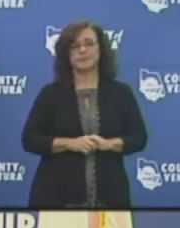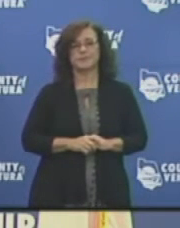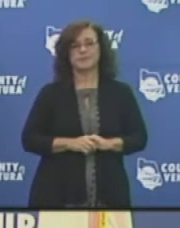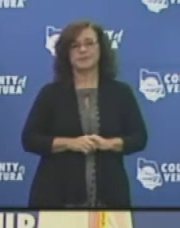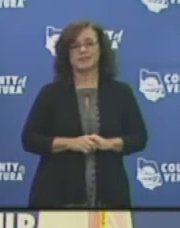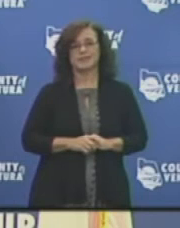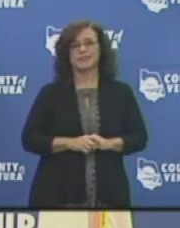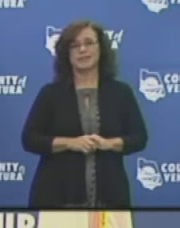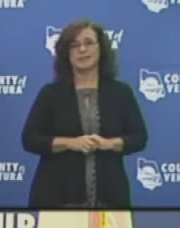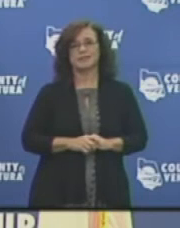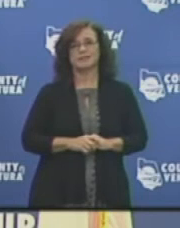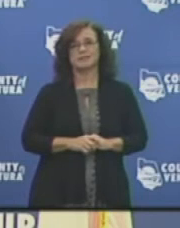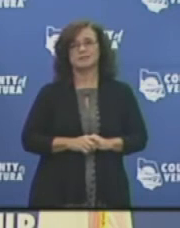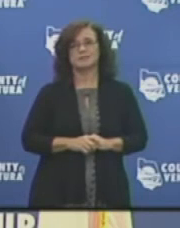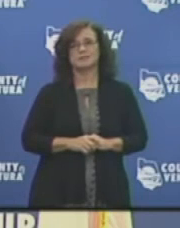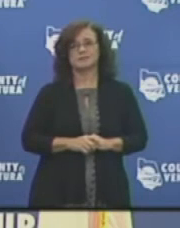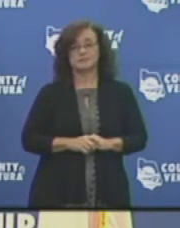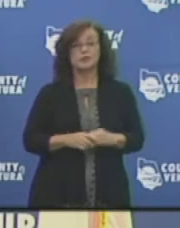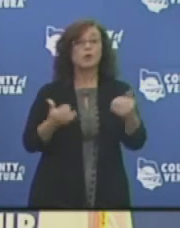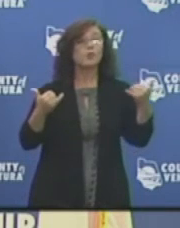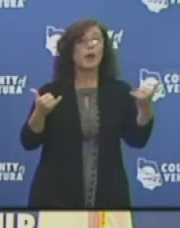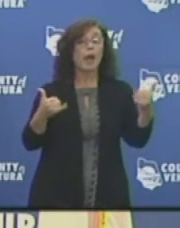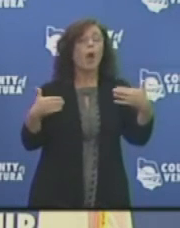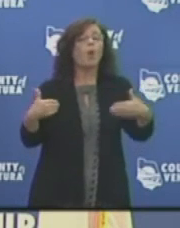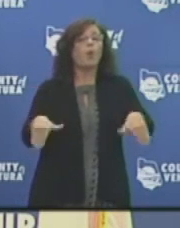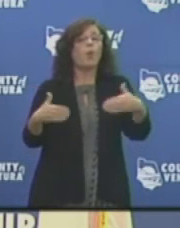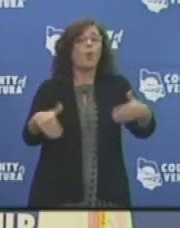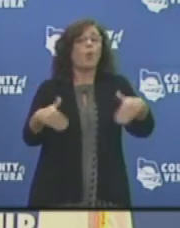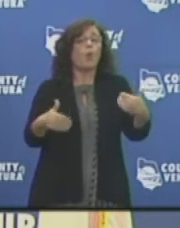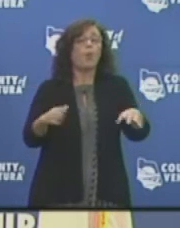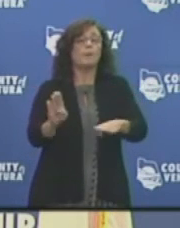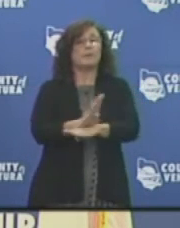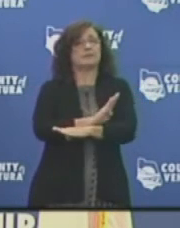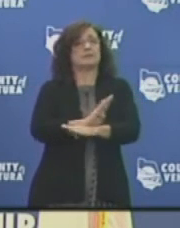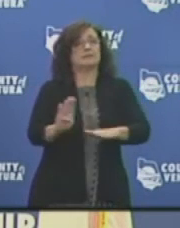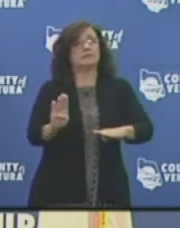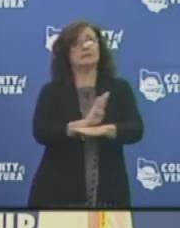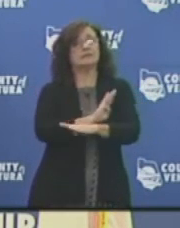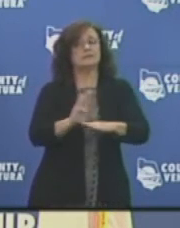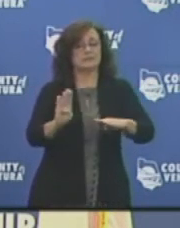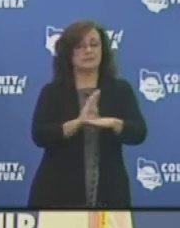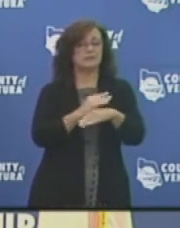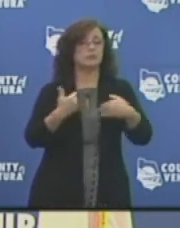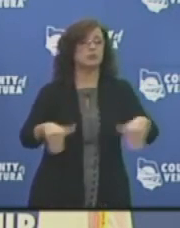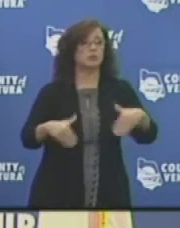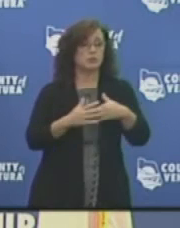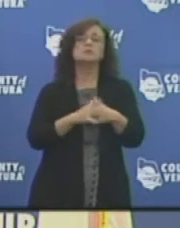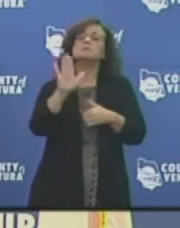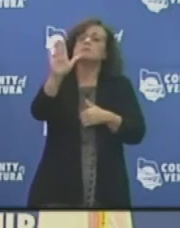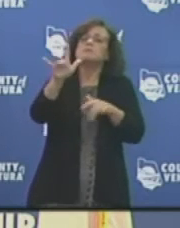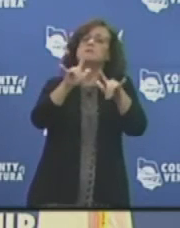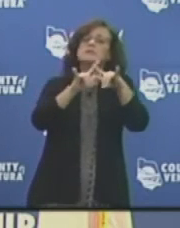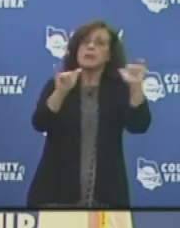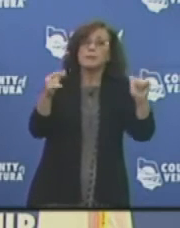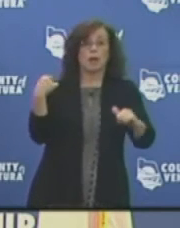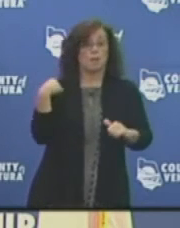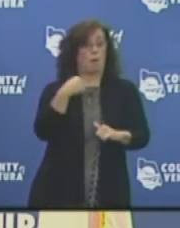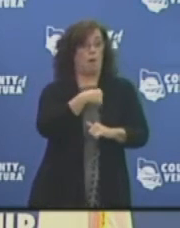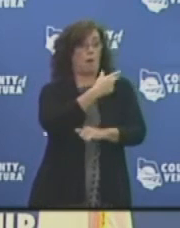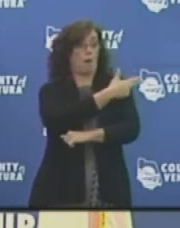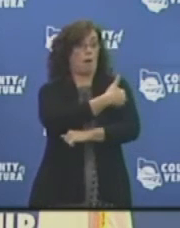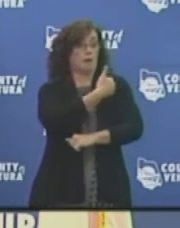at this moment very, very busy. I do want to reassure you that the hospitals are